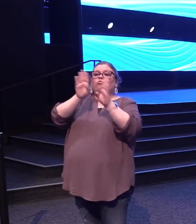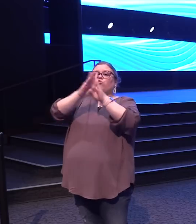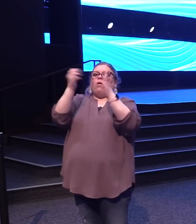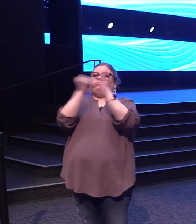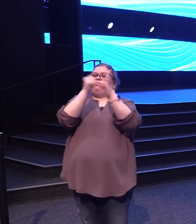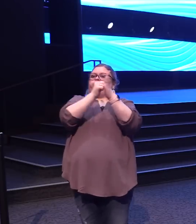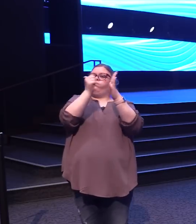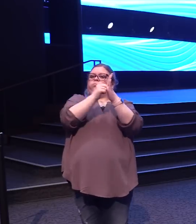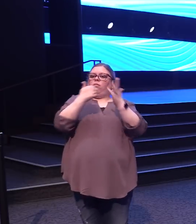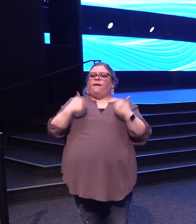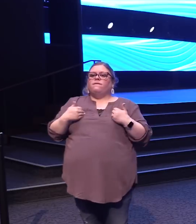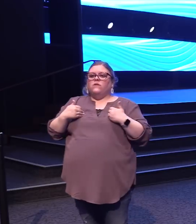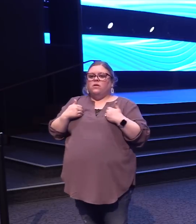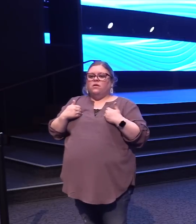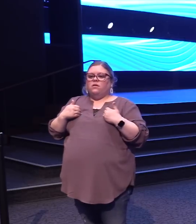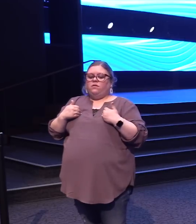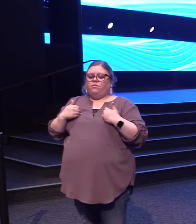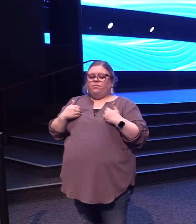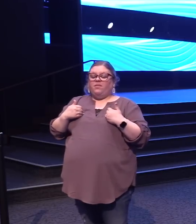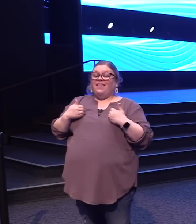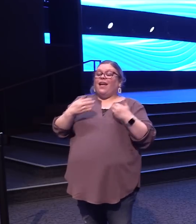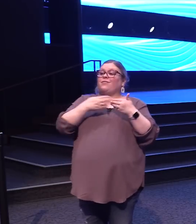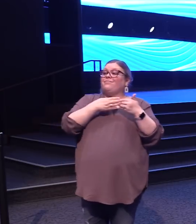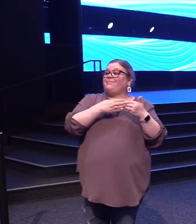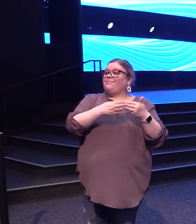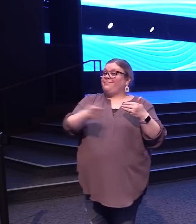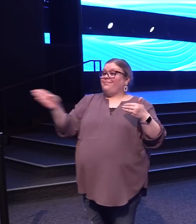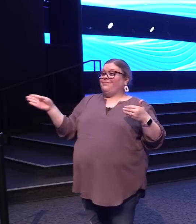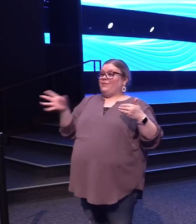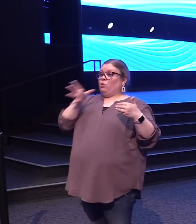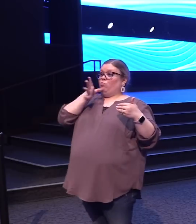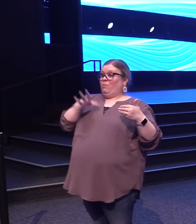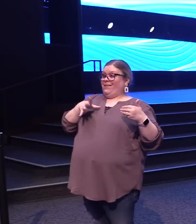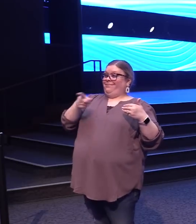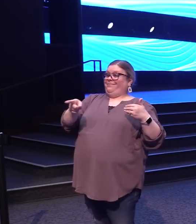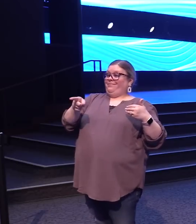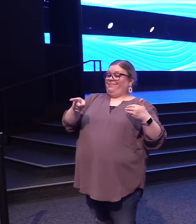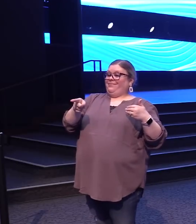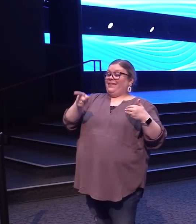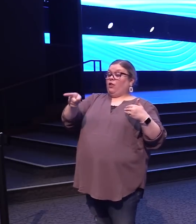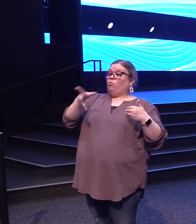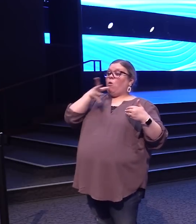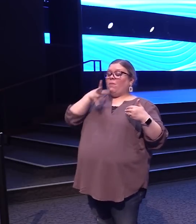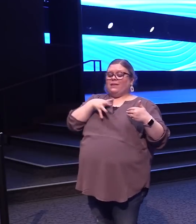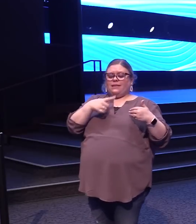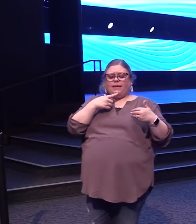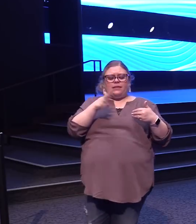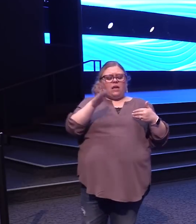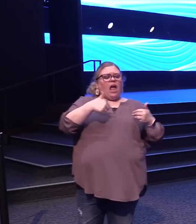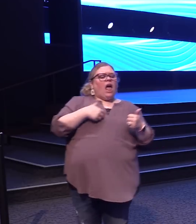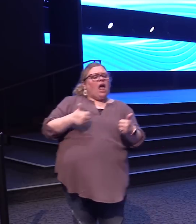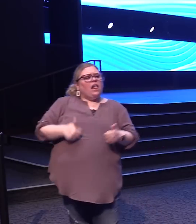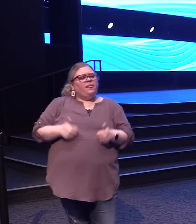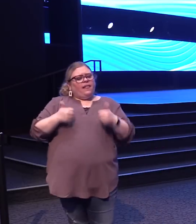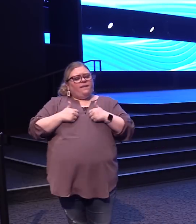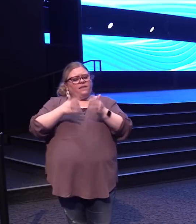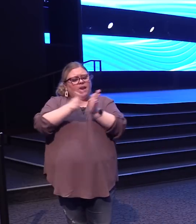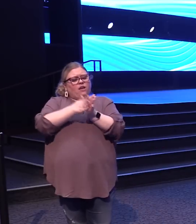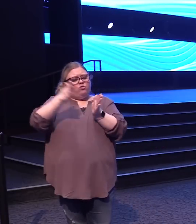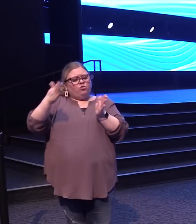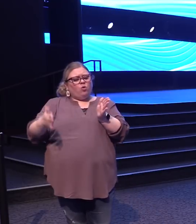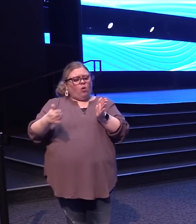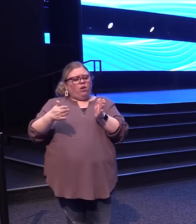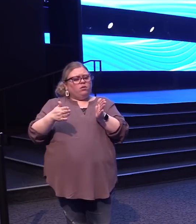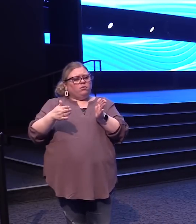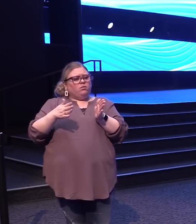door. And as they opened, there's a woman outside. And this woman says, I live next door in the